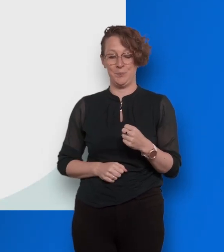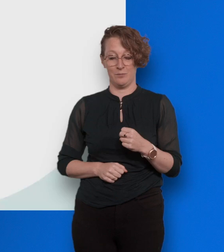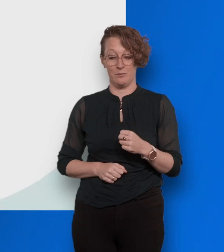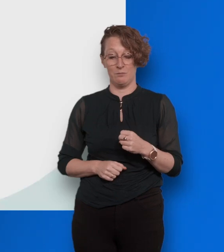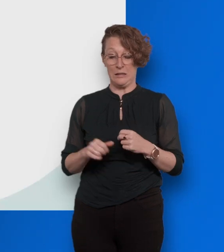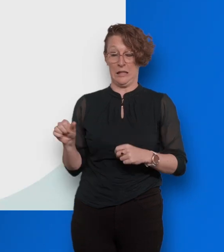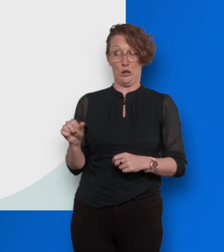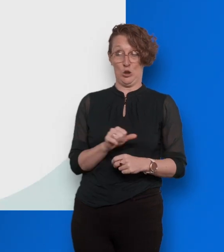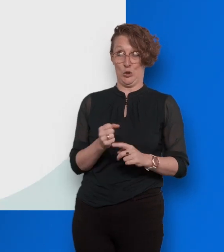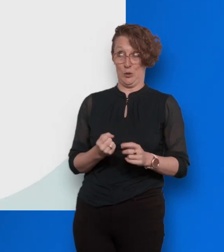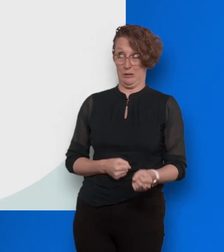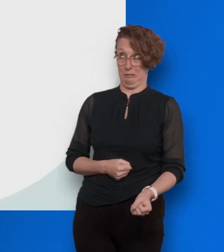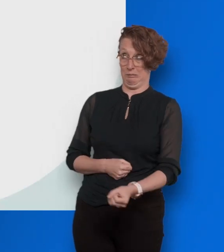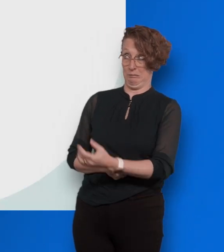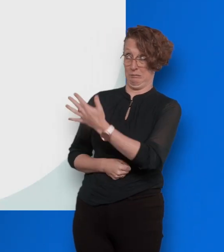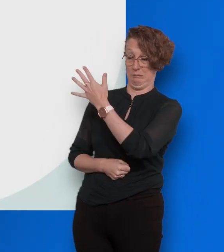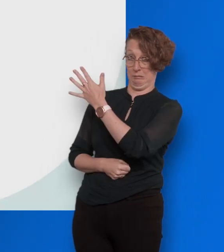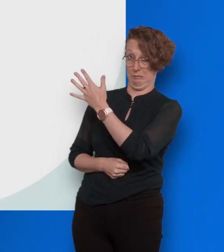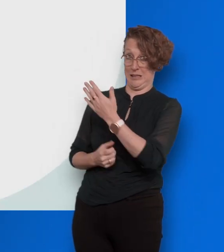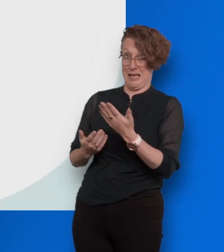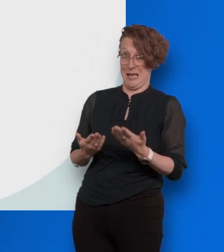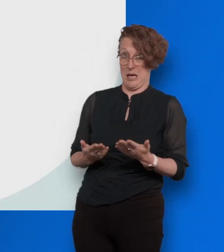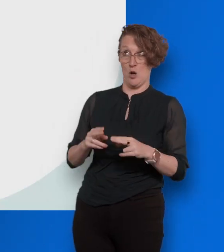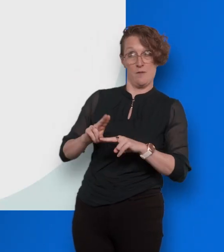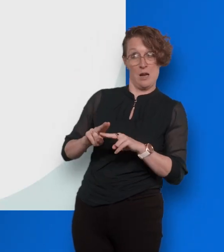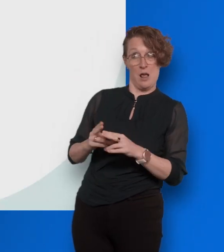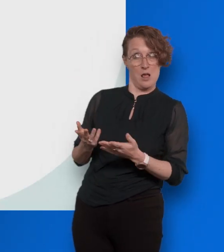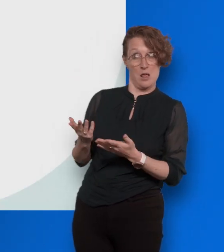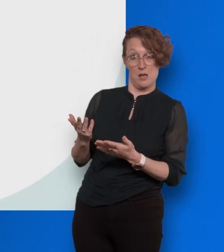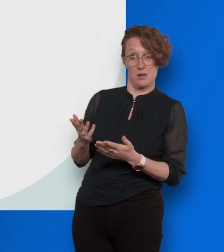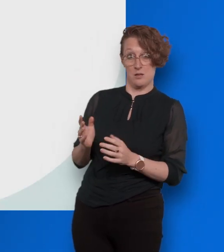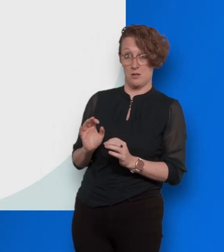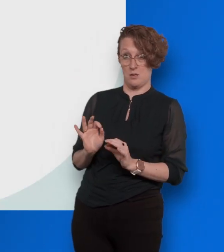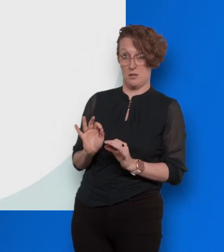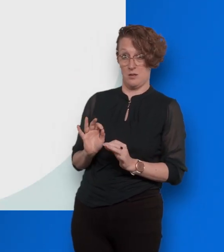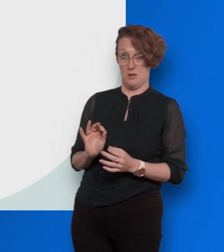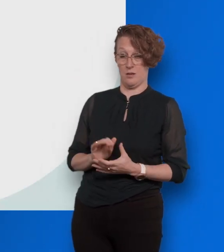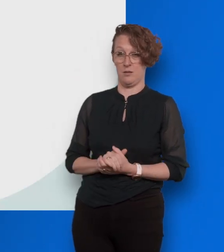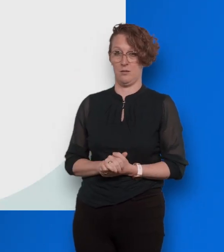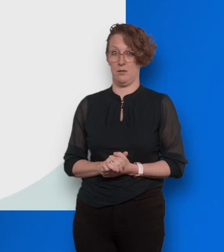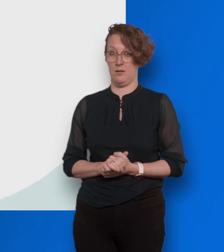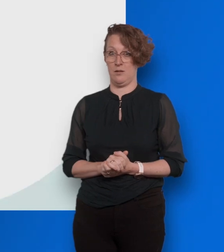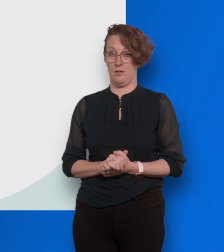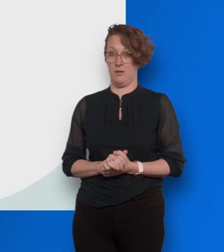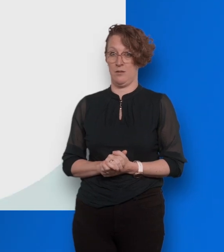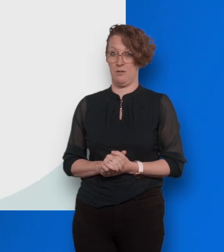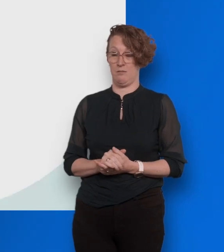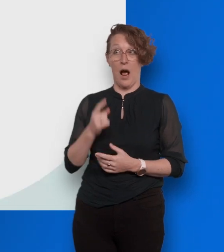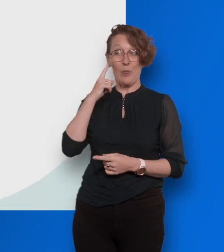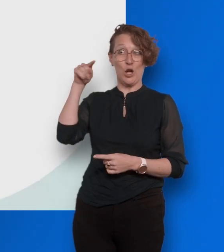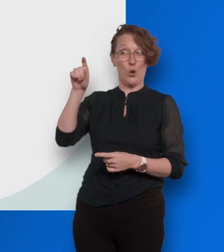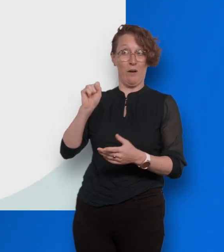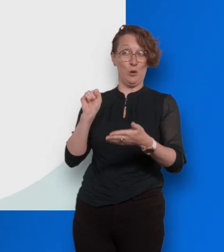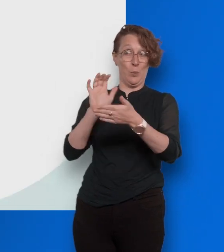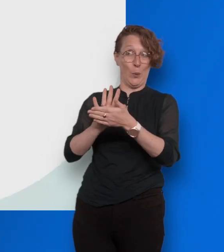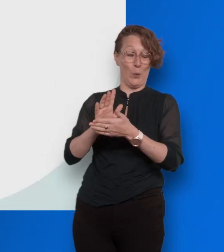They should come up on your screen, Fenella. Does it? I think you're the one posting them.